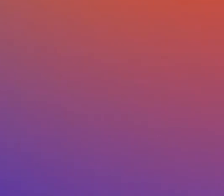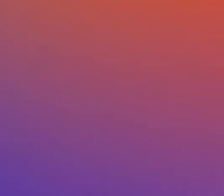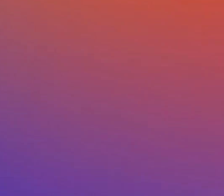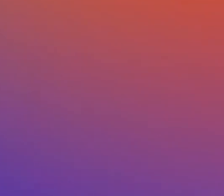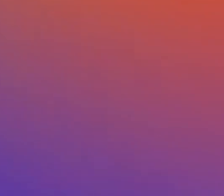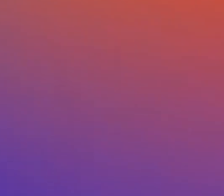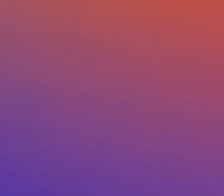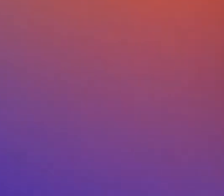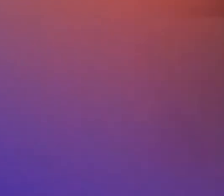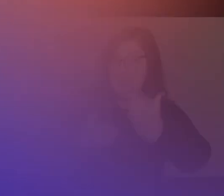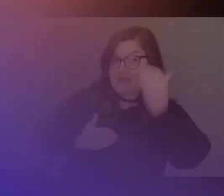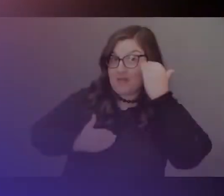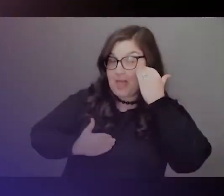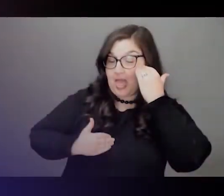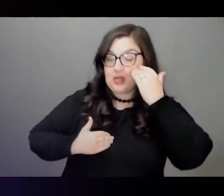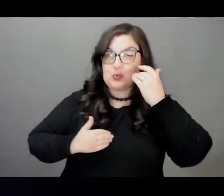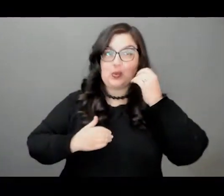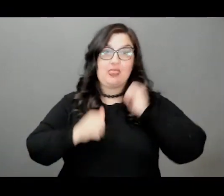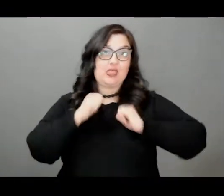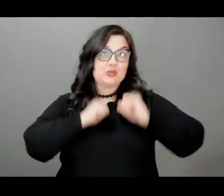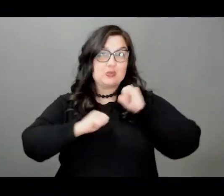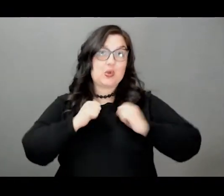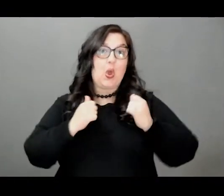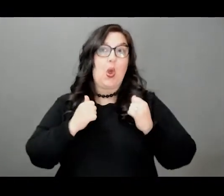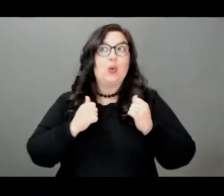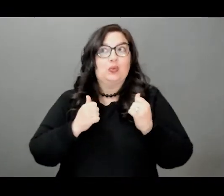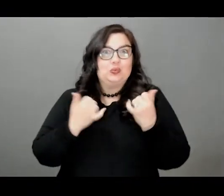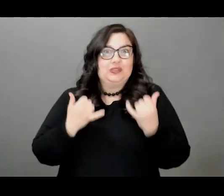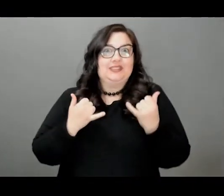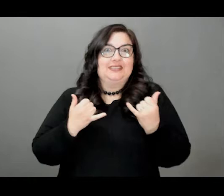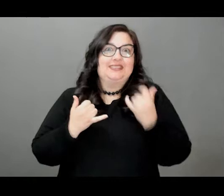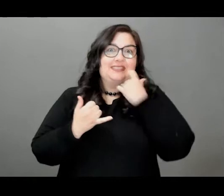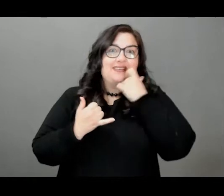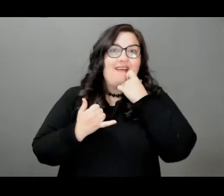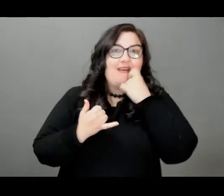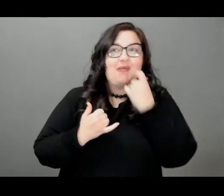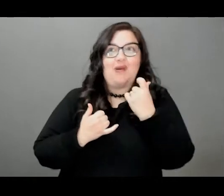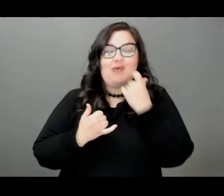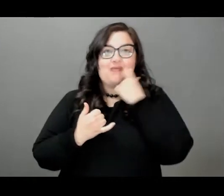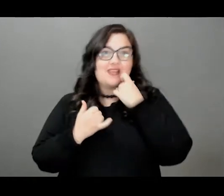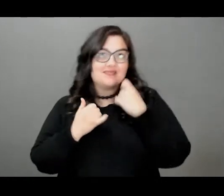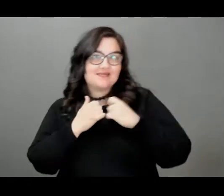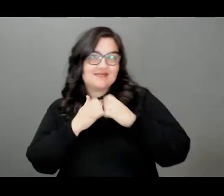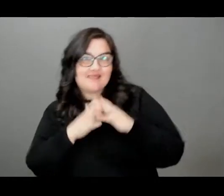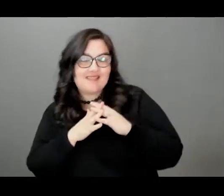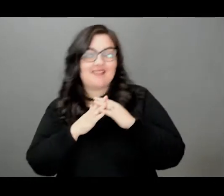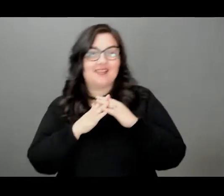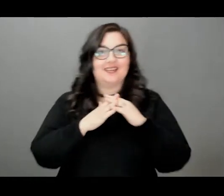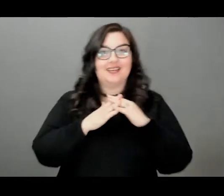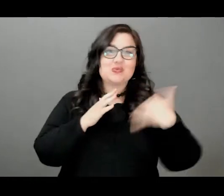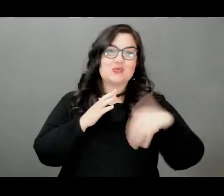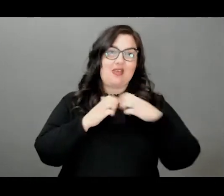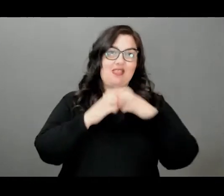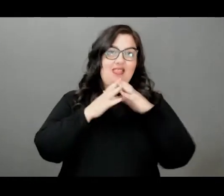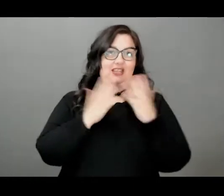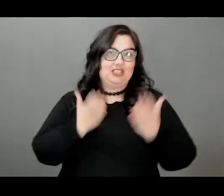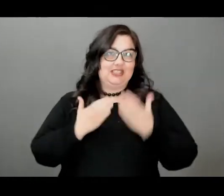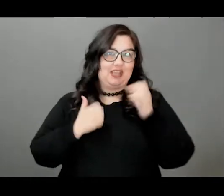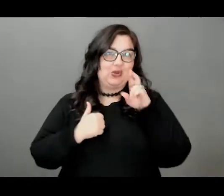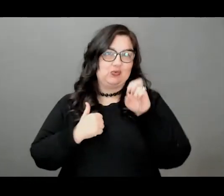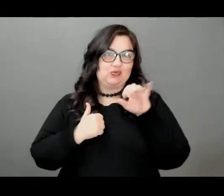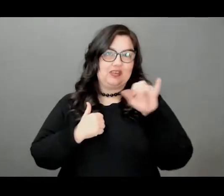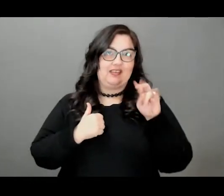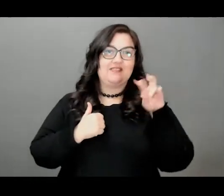Welcome back, everyone, to AWS On Air. Today, if you're not familiar with the show, we are talking about all the latest and greatest launches